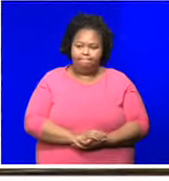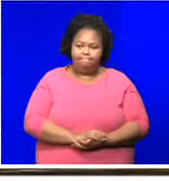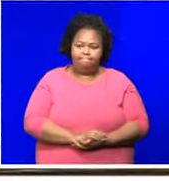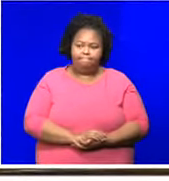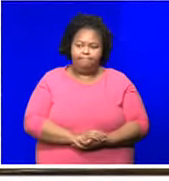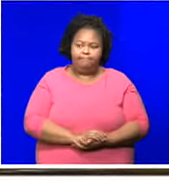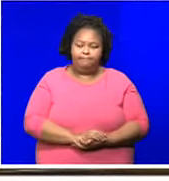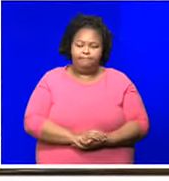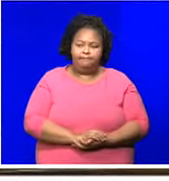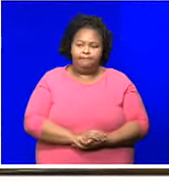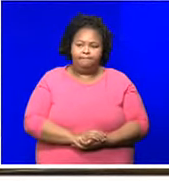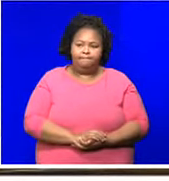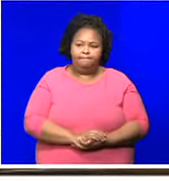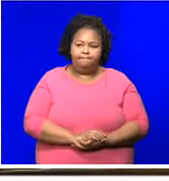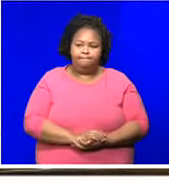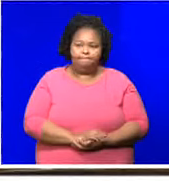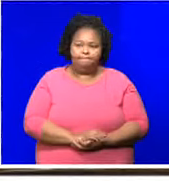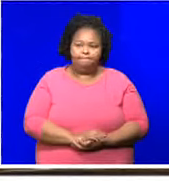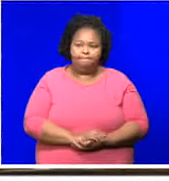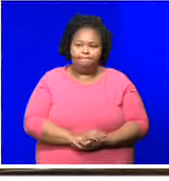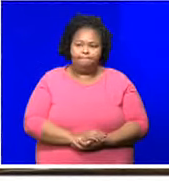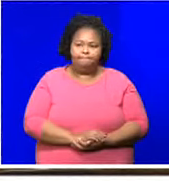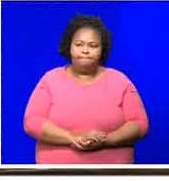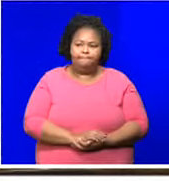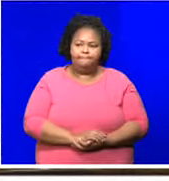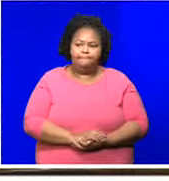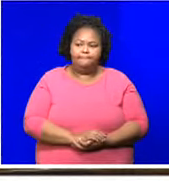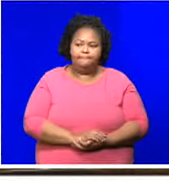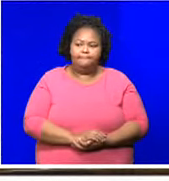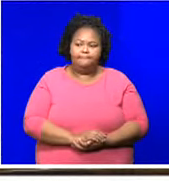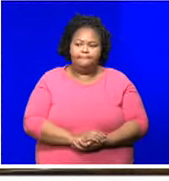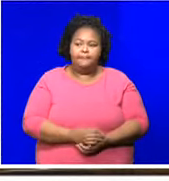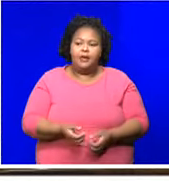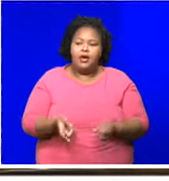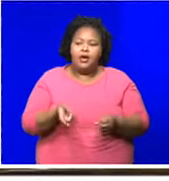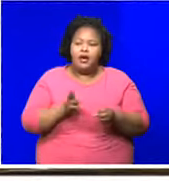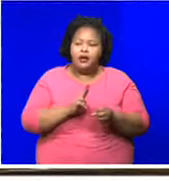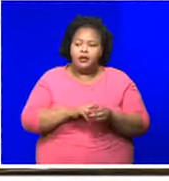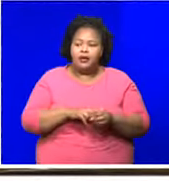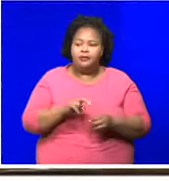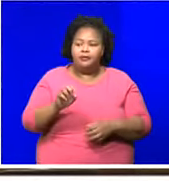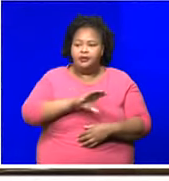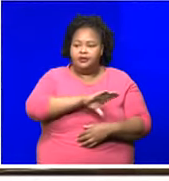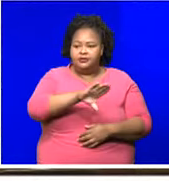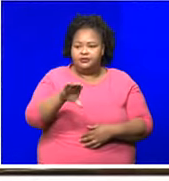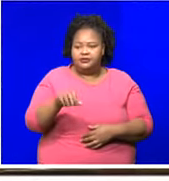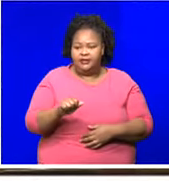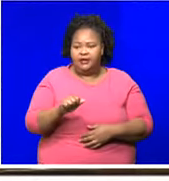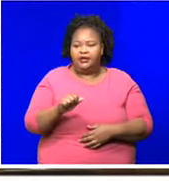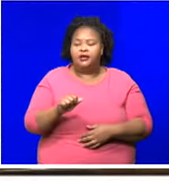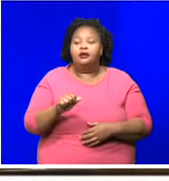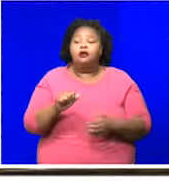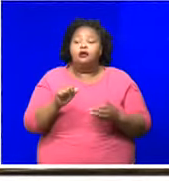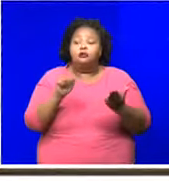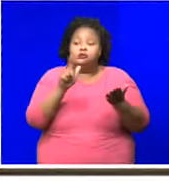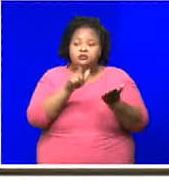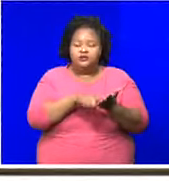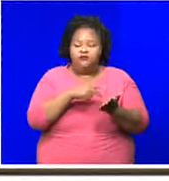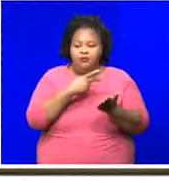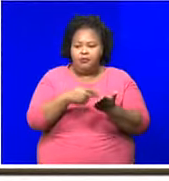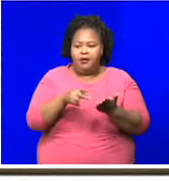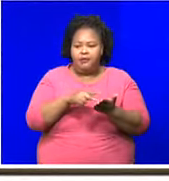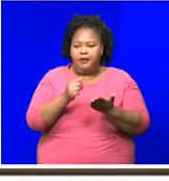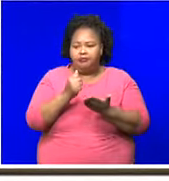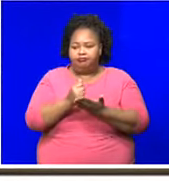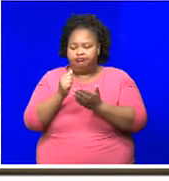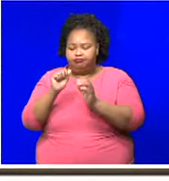SADC harmonization initiatives, which have resulted in the adoption of a SADC model payment law, and the proposed bill seeks